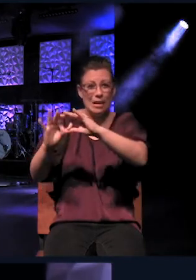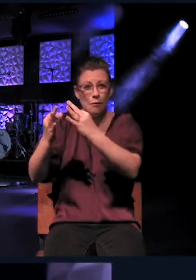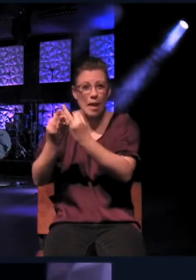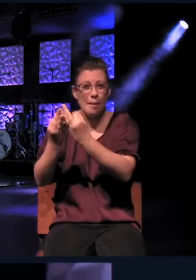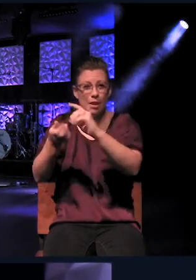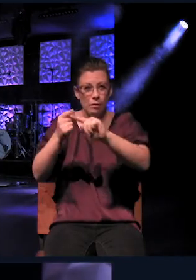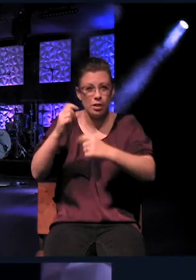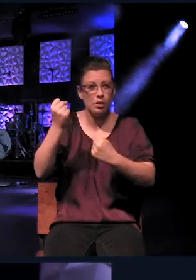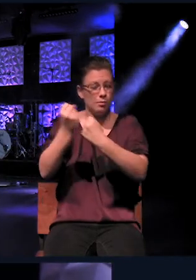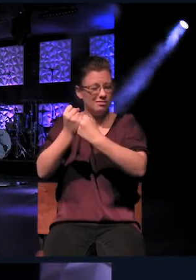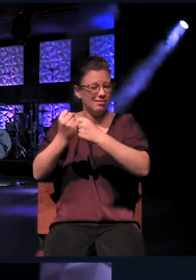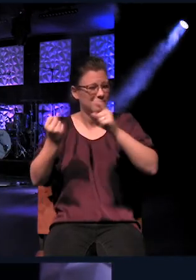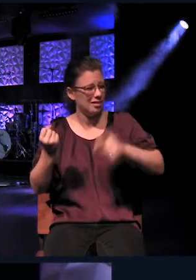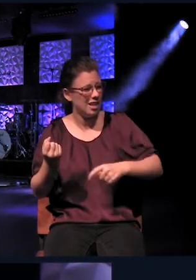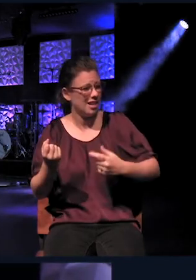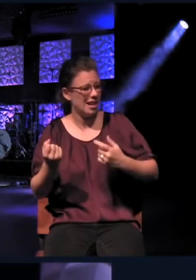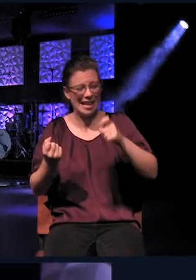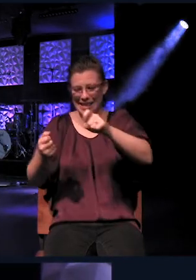I had to make an effort.